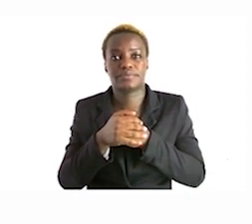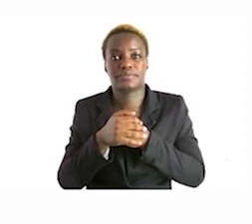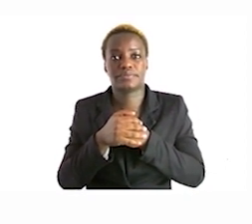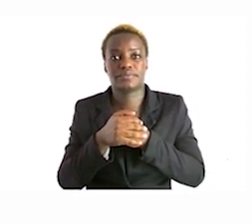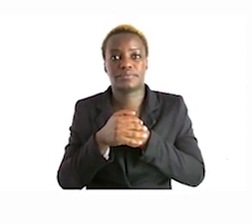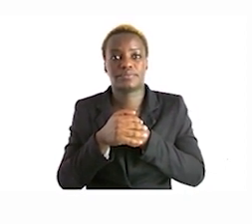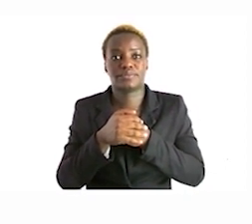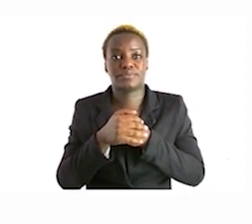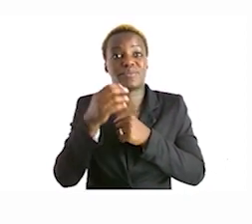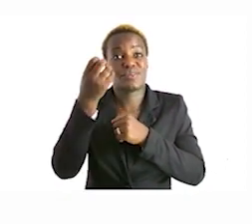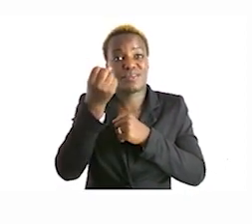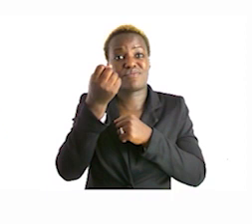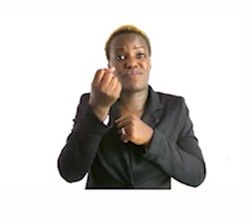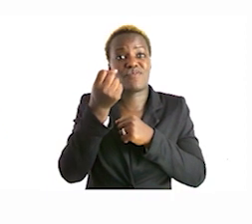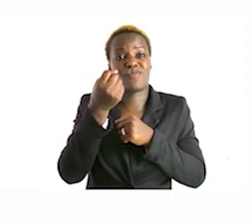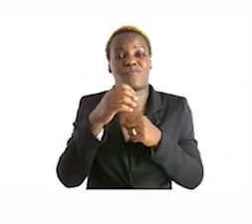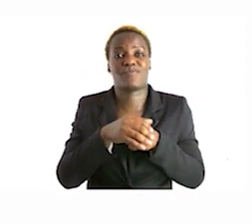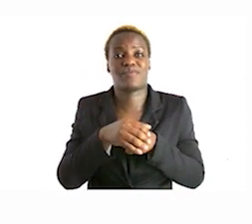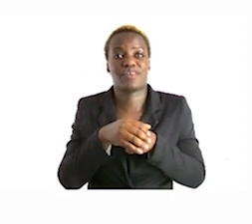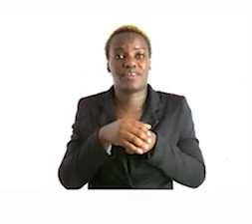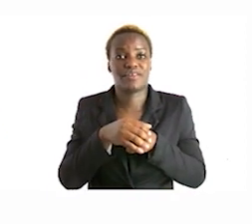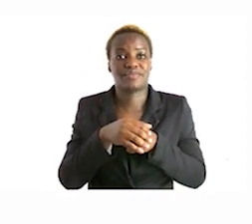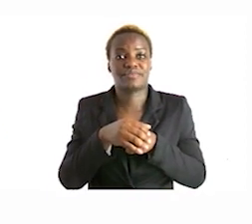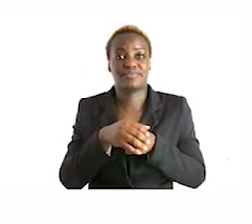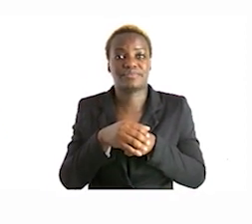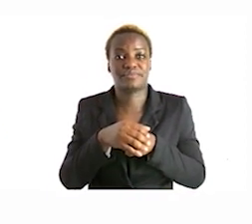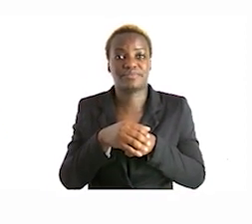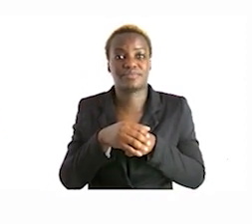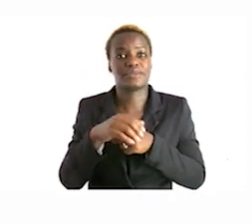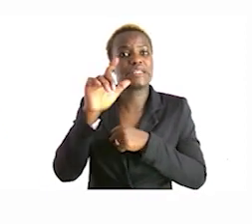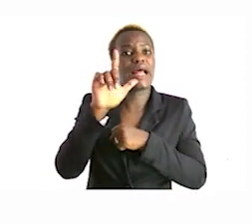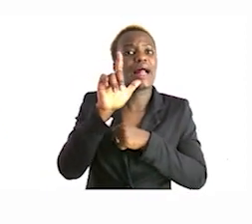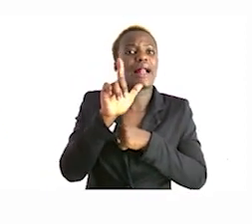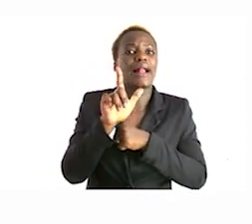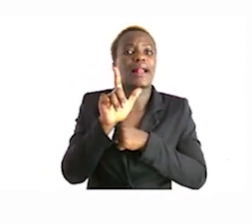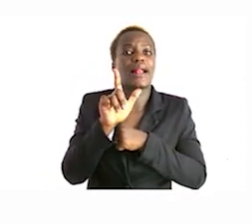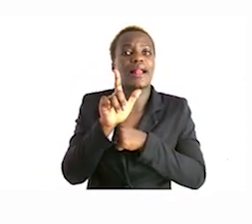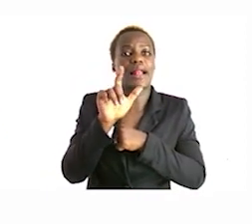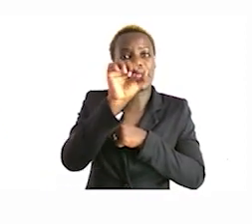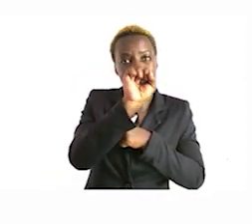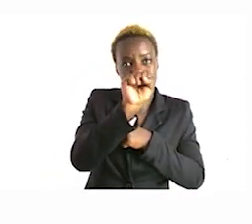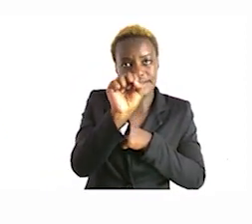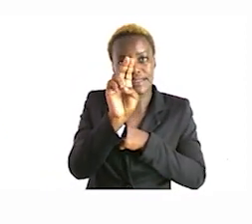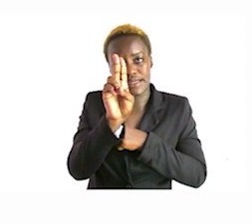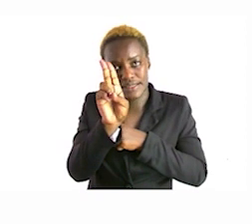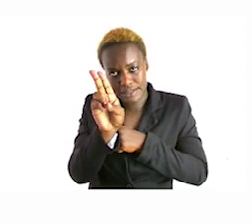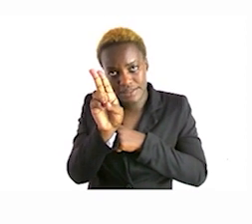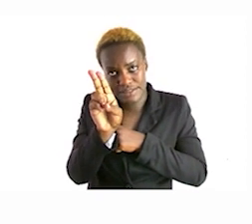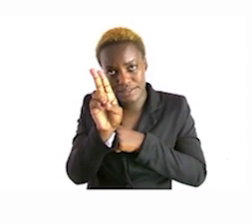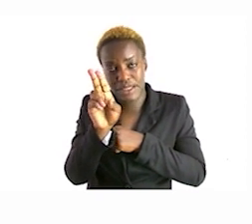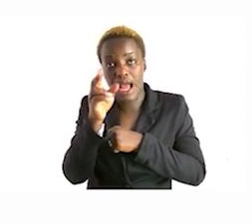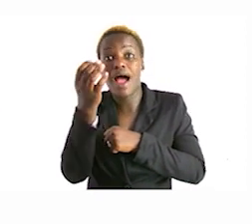Oh, I got it. And then we look for the next words, which is the L. Sh sound. First, you have to look for the